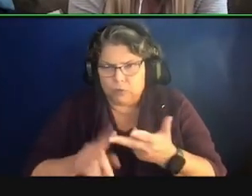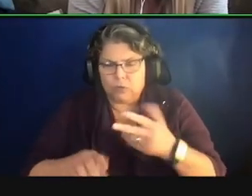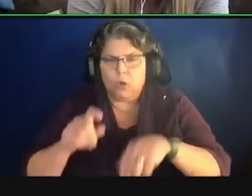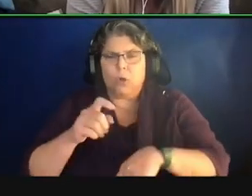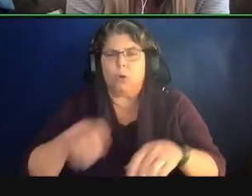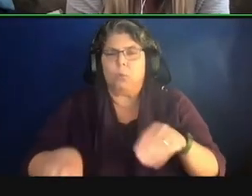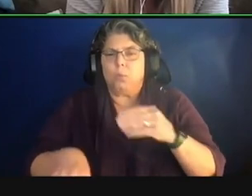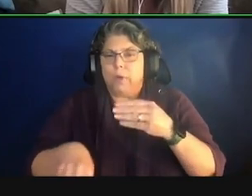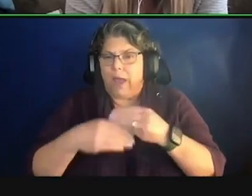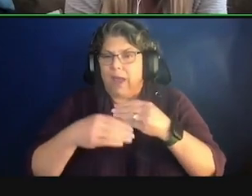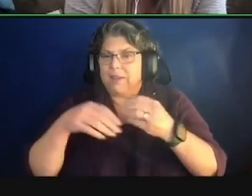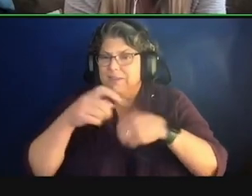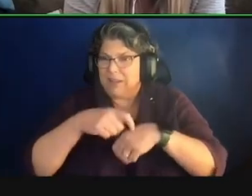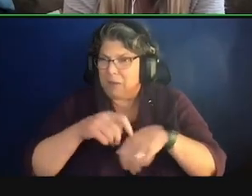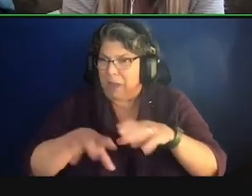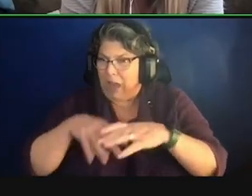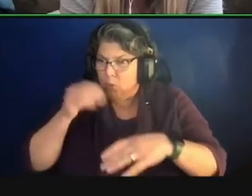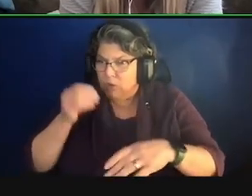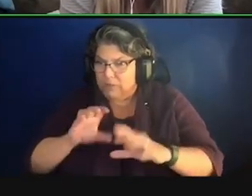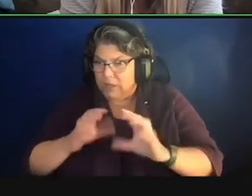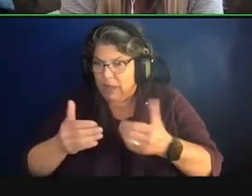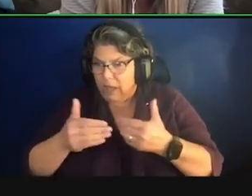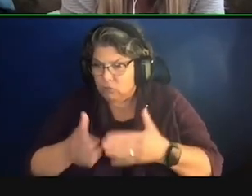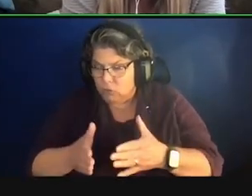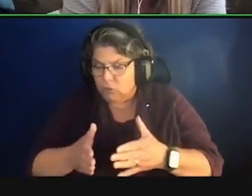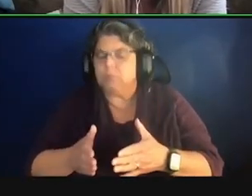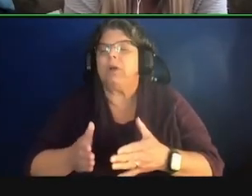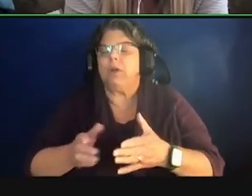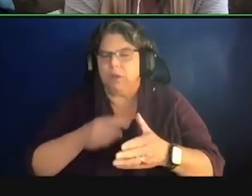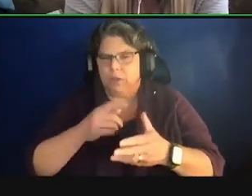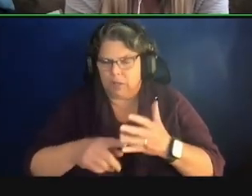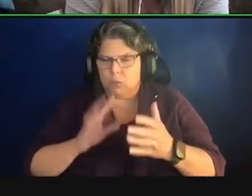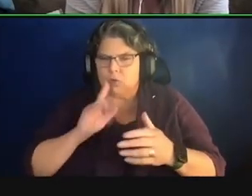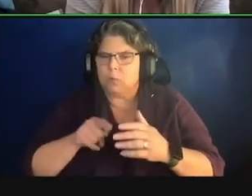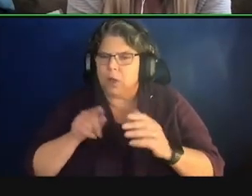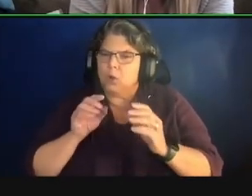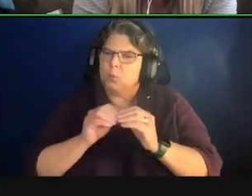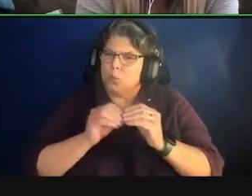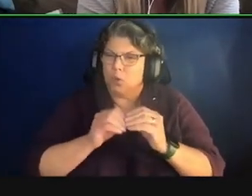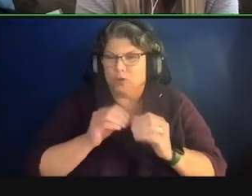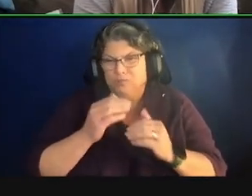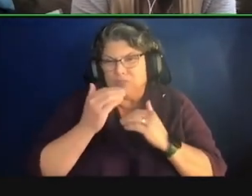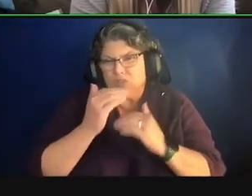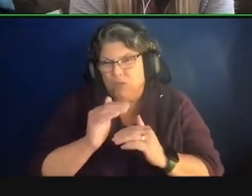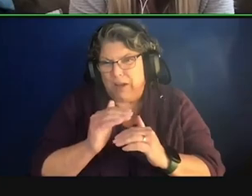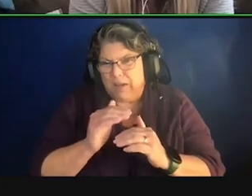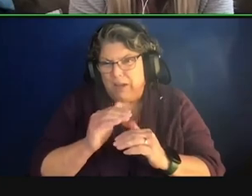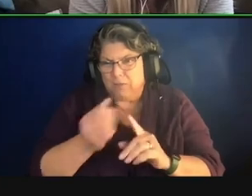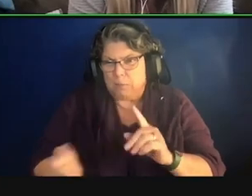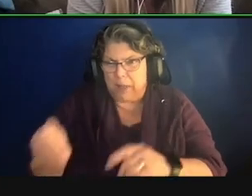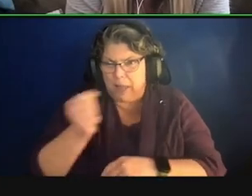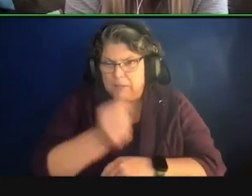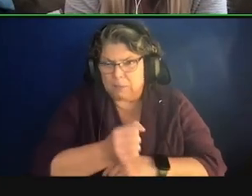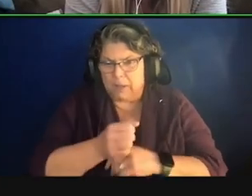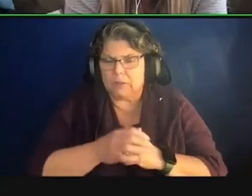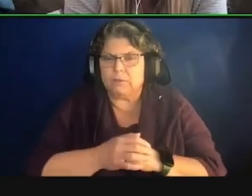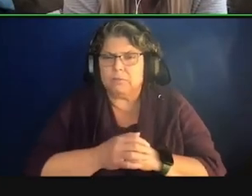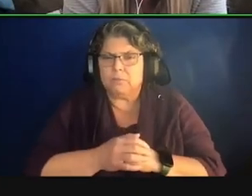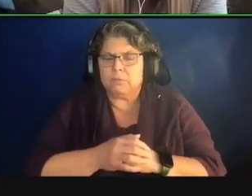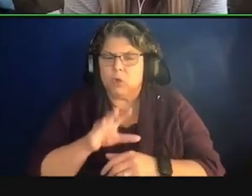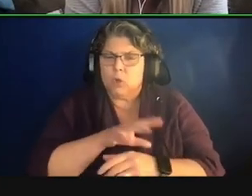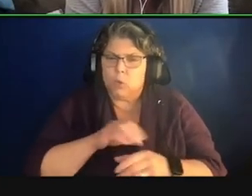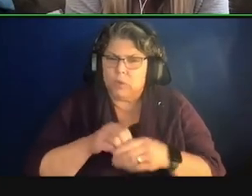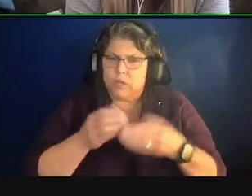classroom, then we're going to be talking about a child being in a more restrictive placement. So within the general